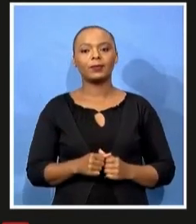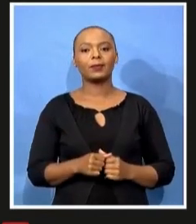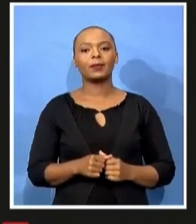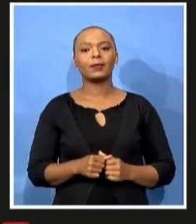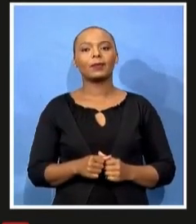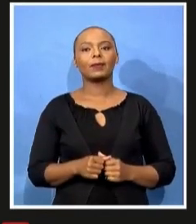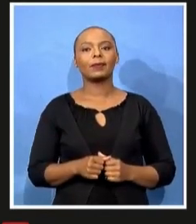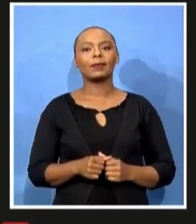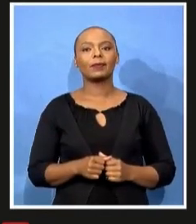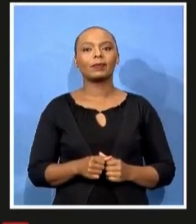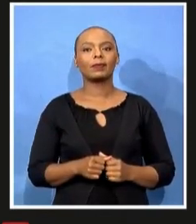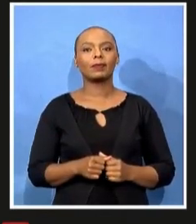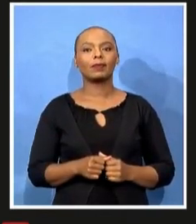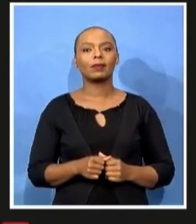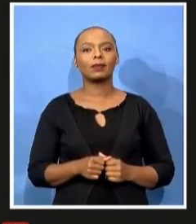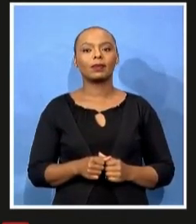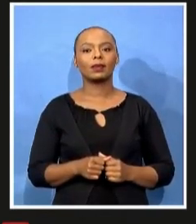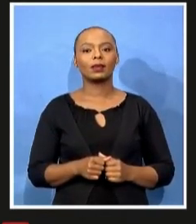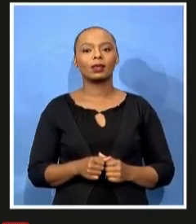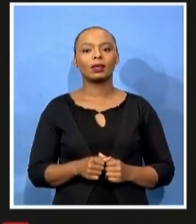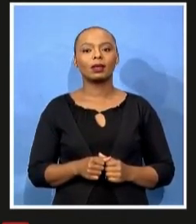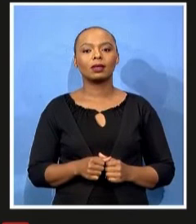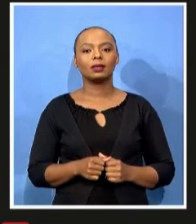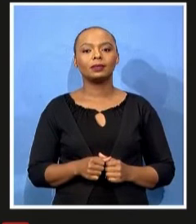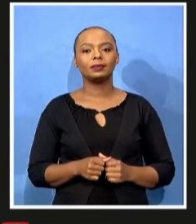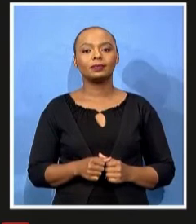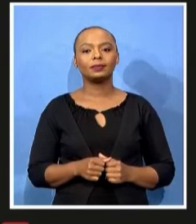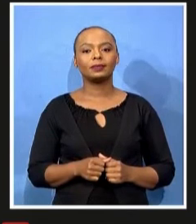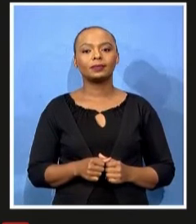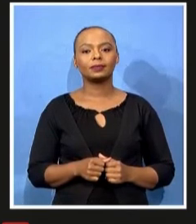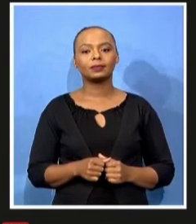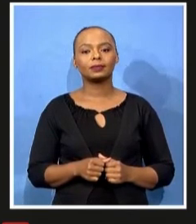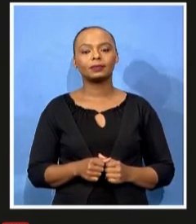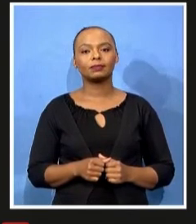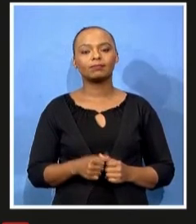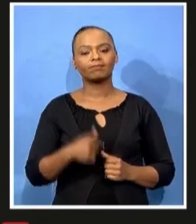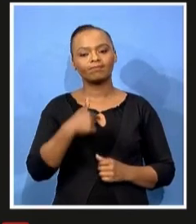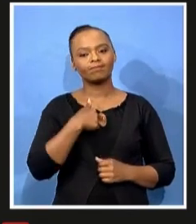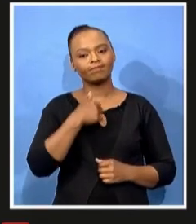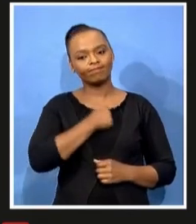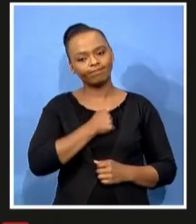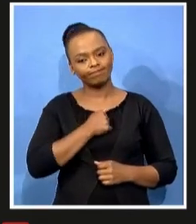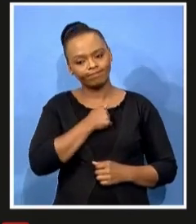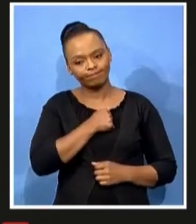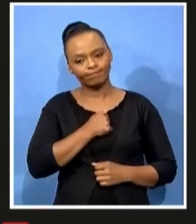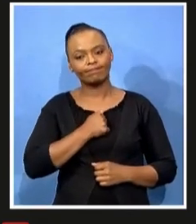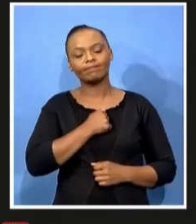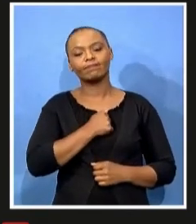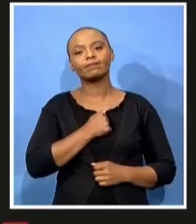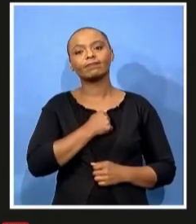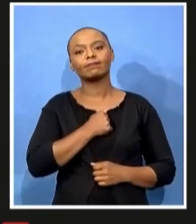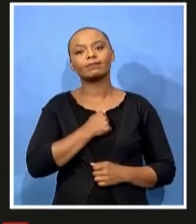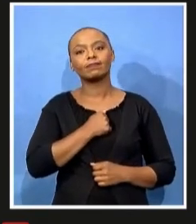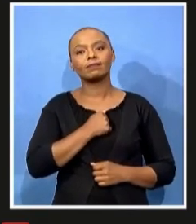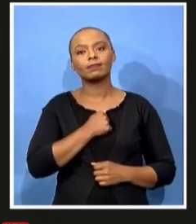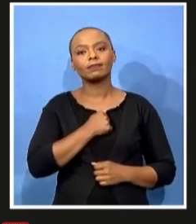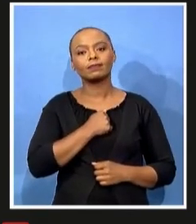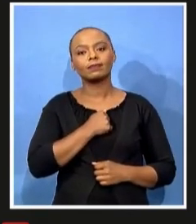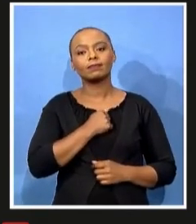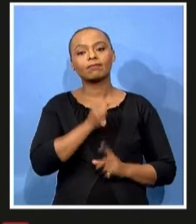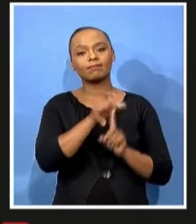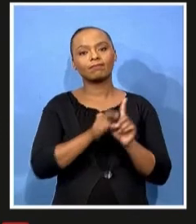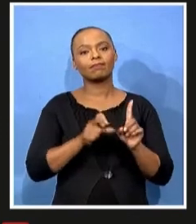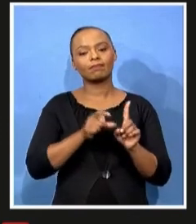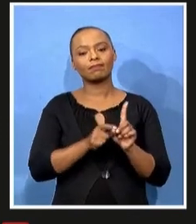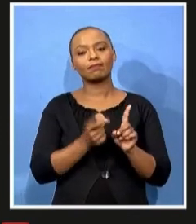conveying my sincerest and deepest condolences on the loss of the Honorable Janji.